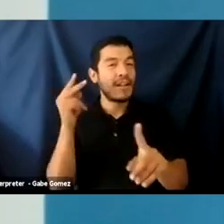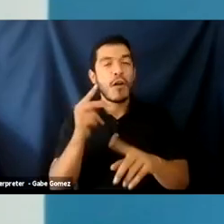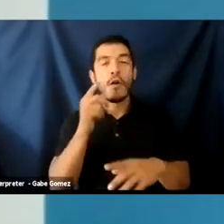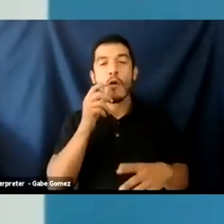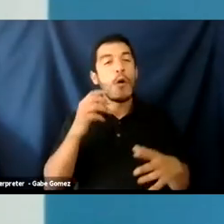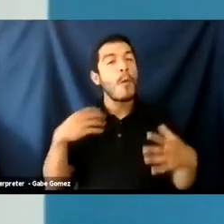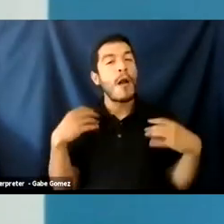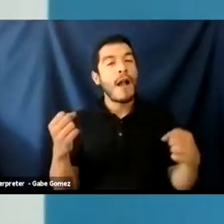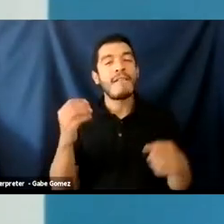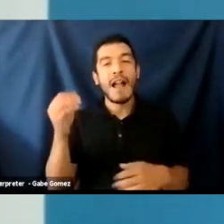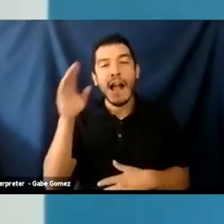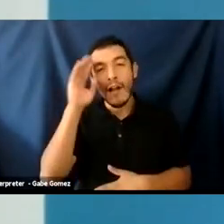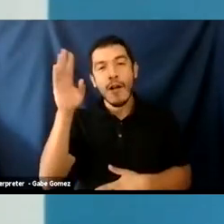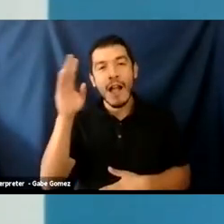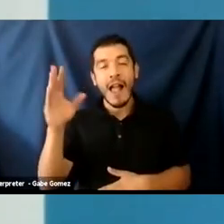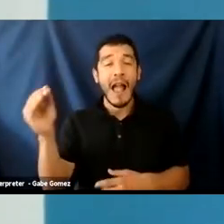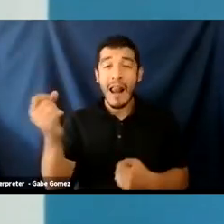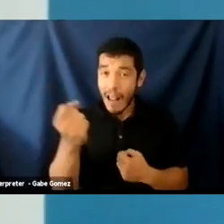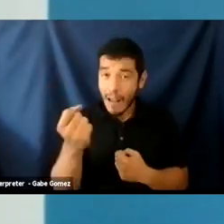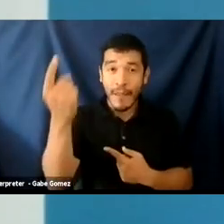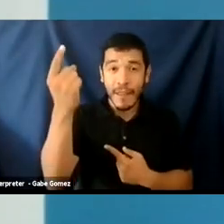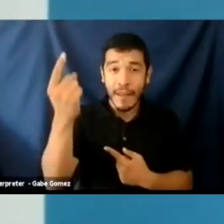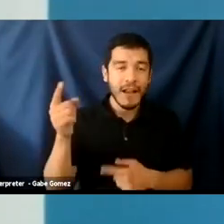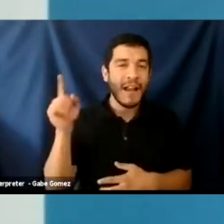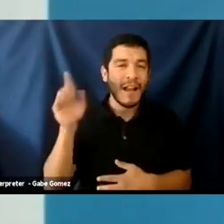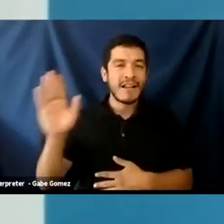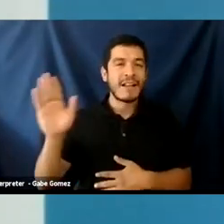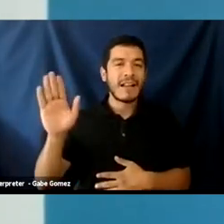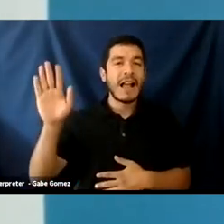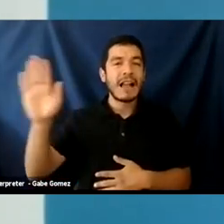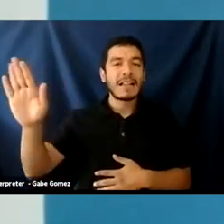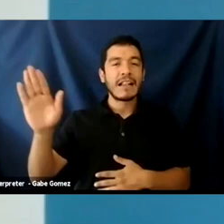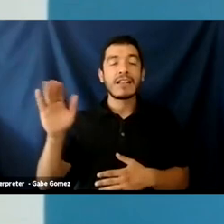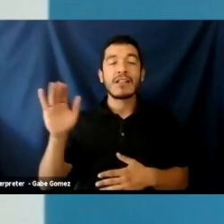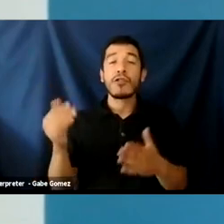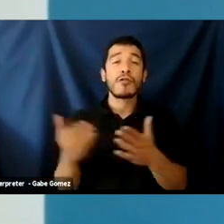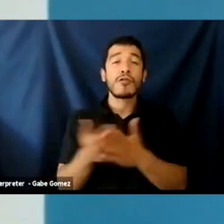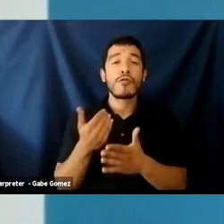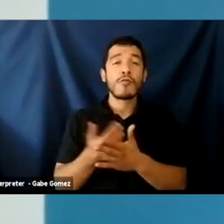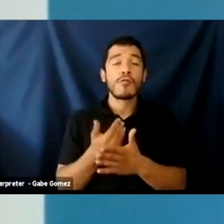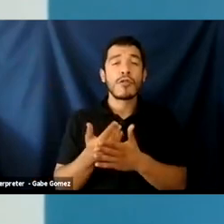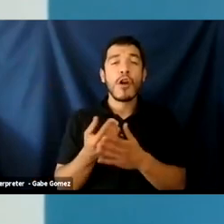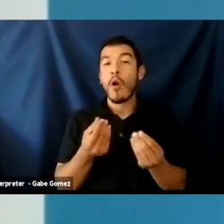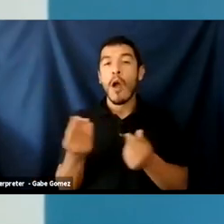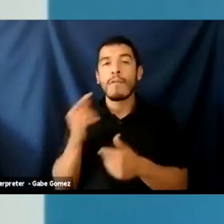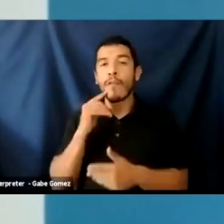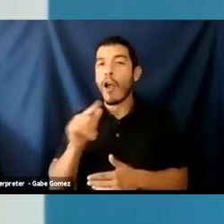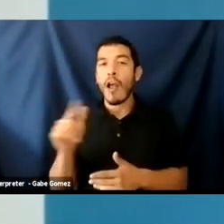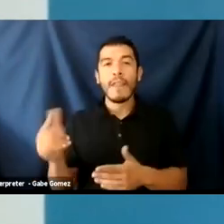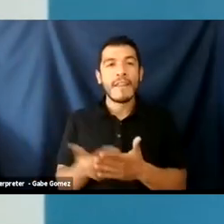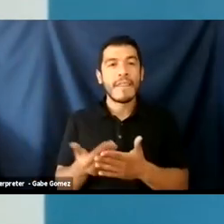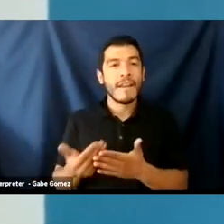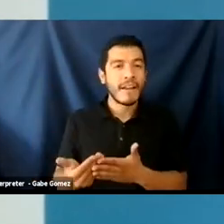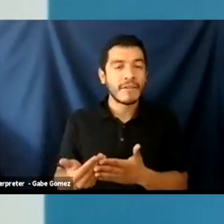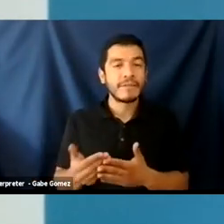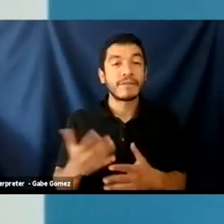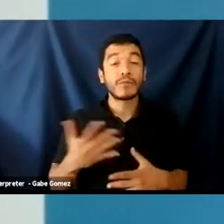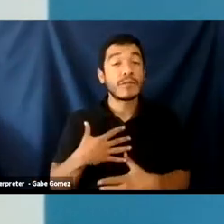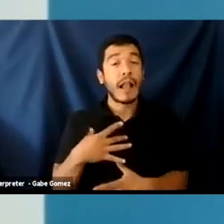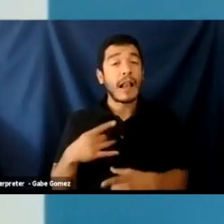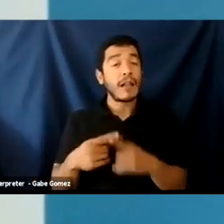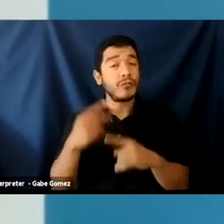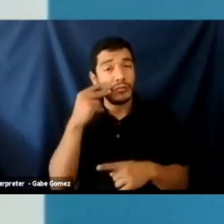and creative and empathetic. I mean, this is the fertile ground for all these things. What I would like to